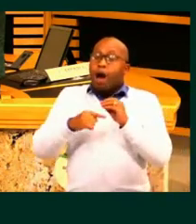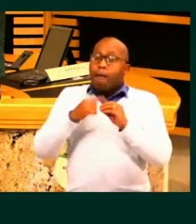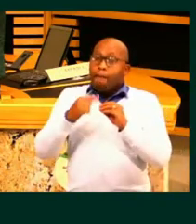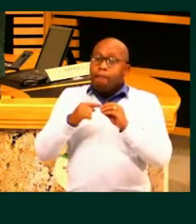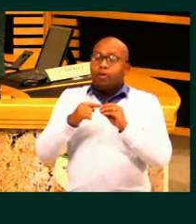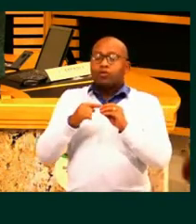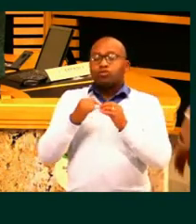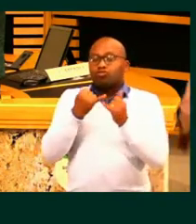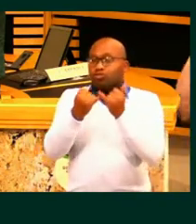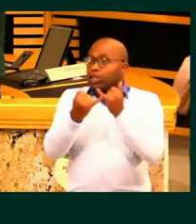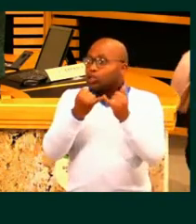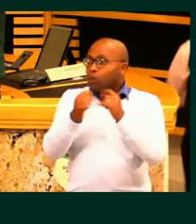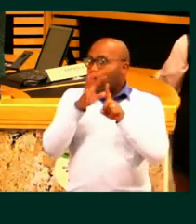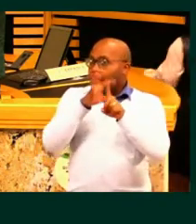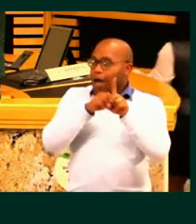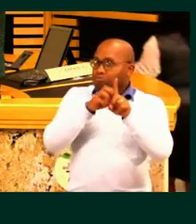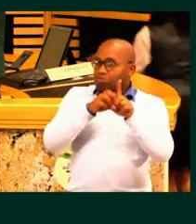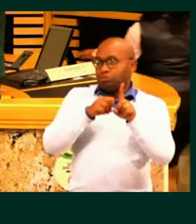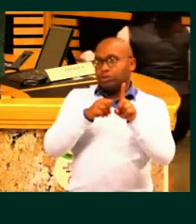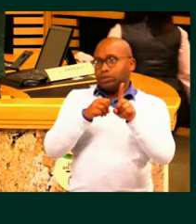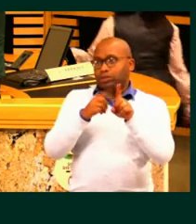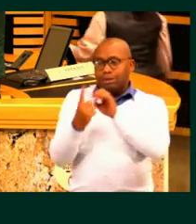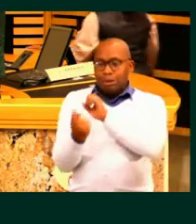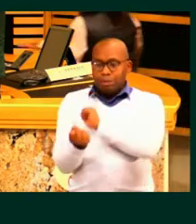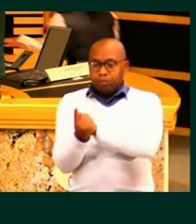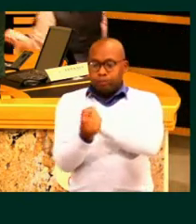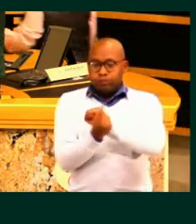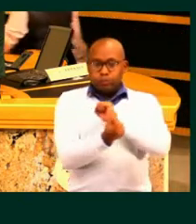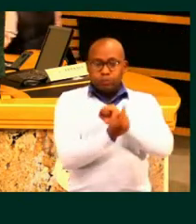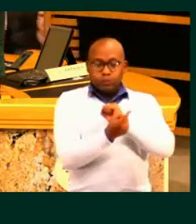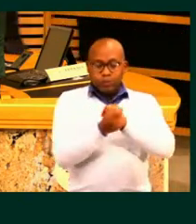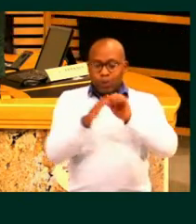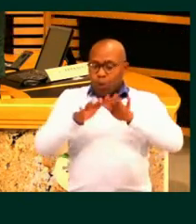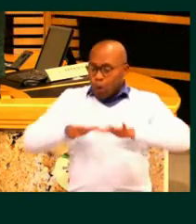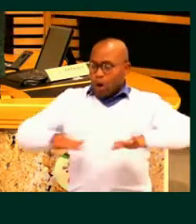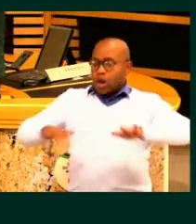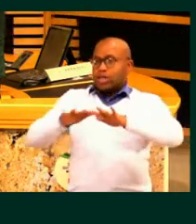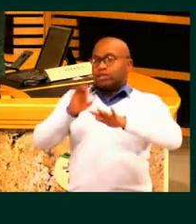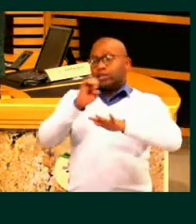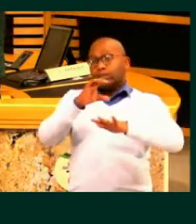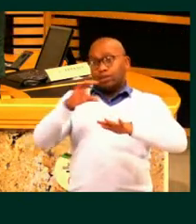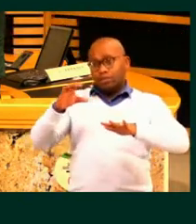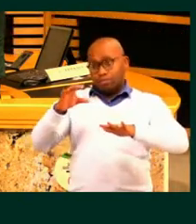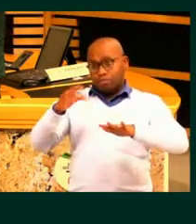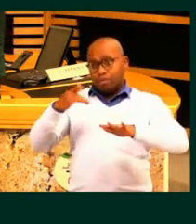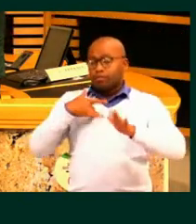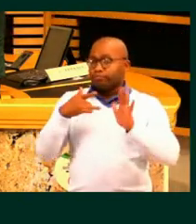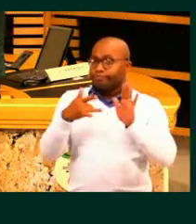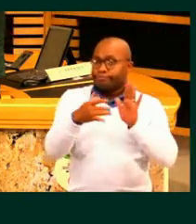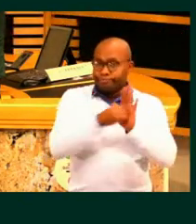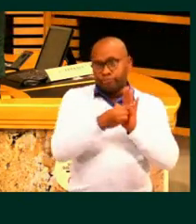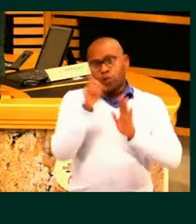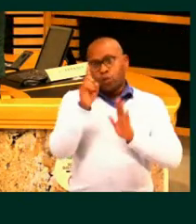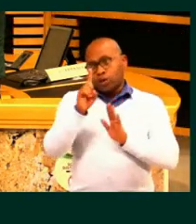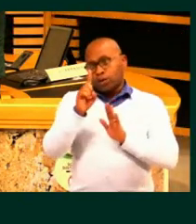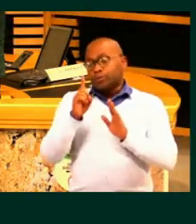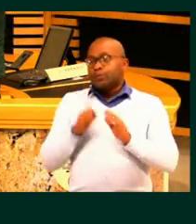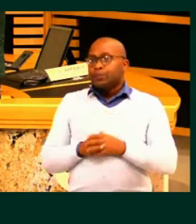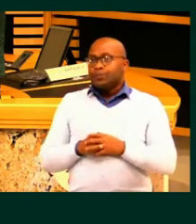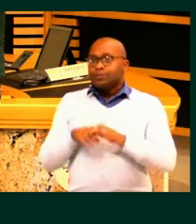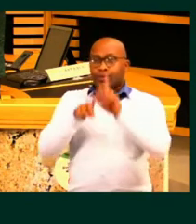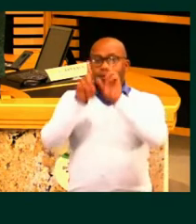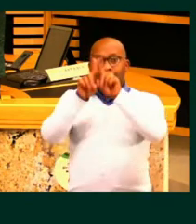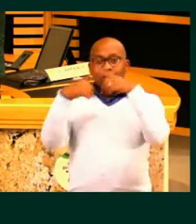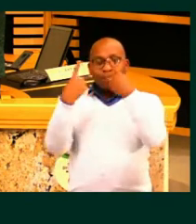at our schools across the province I put it to the house honorable Deputy speaker that the Department of Education in our Province